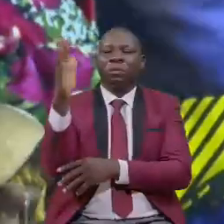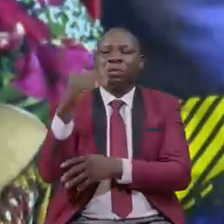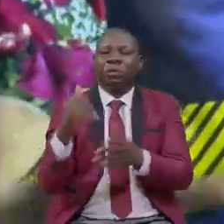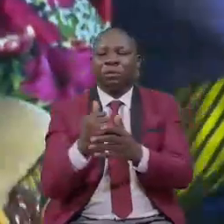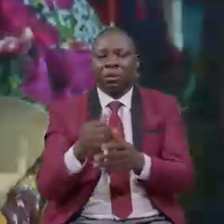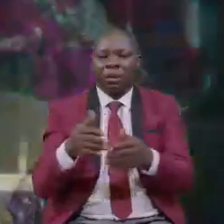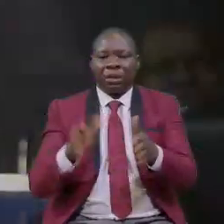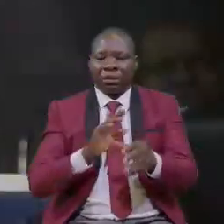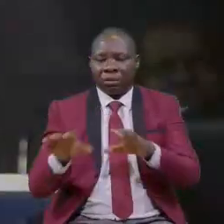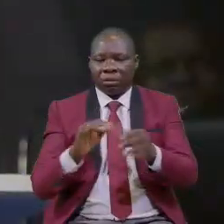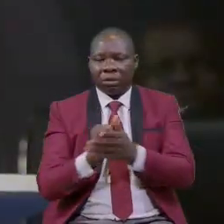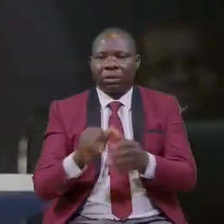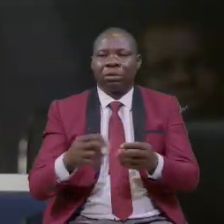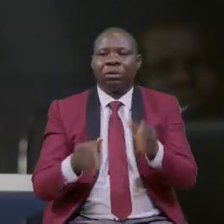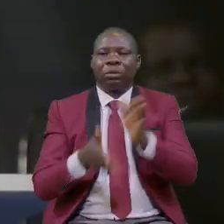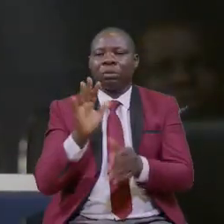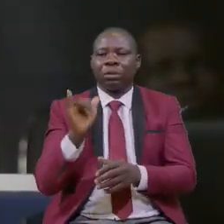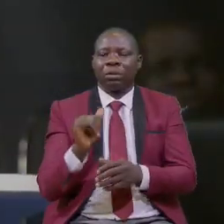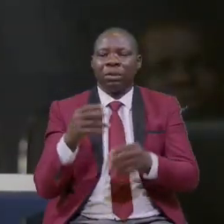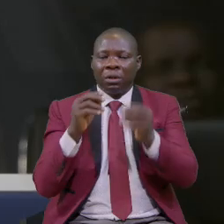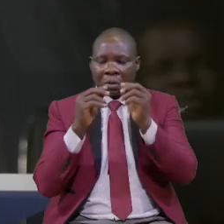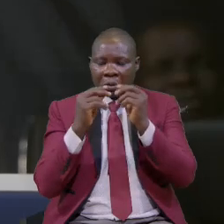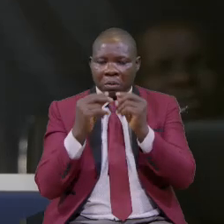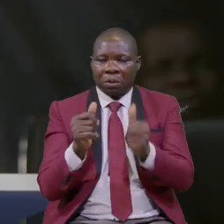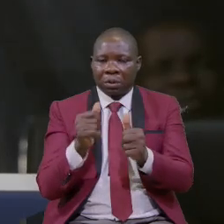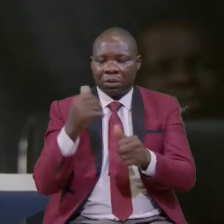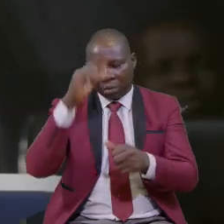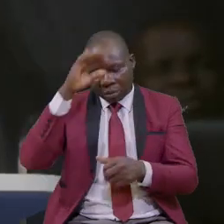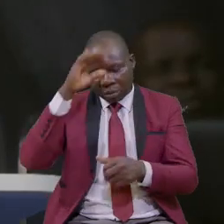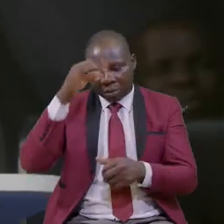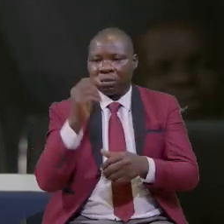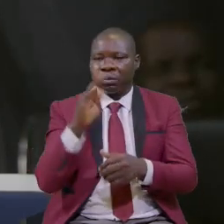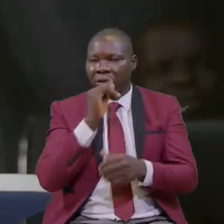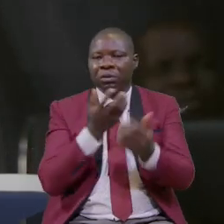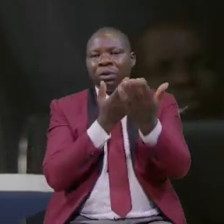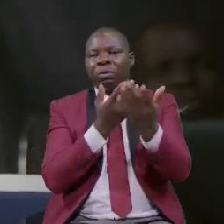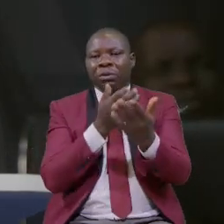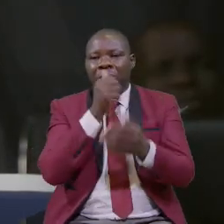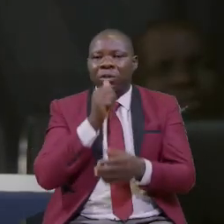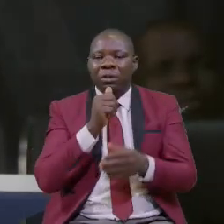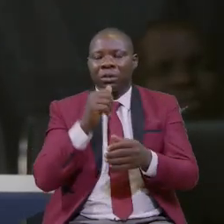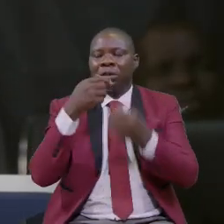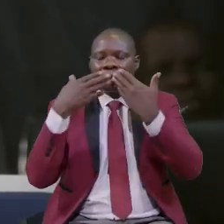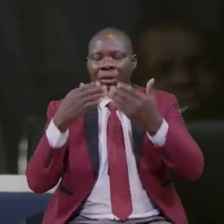quickly. The man of God is waiting patiently. Thank you very much, brother. God bless